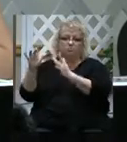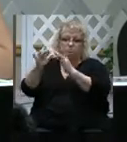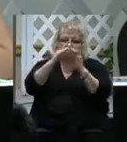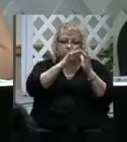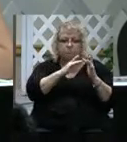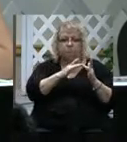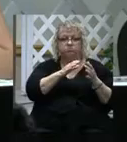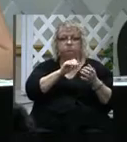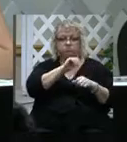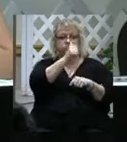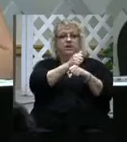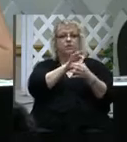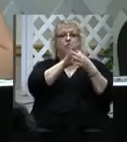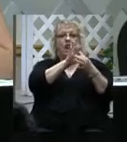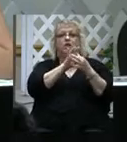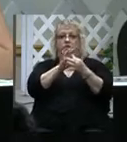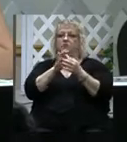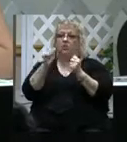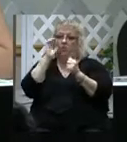creating relationships,